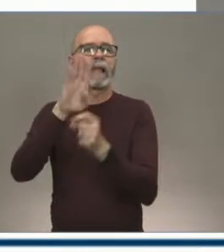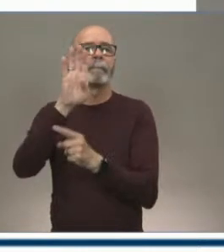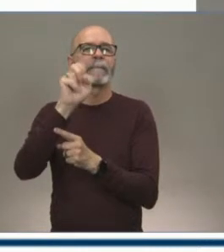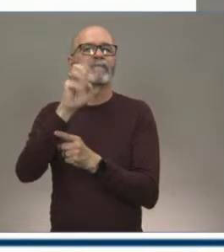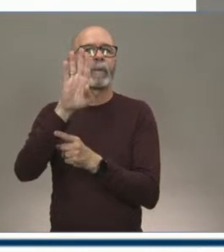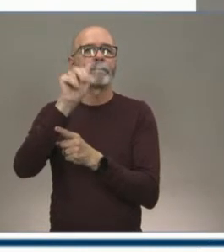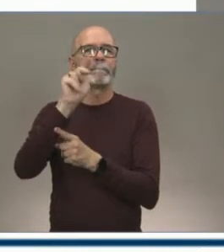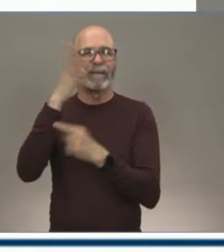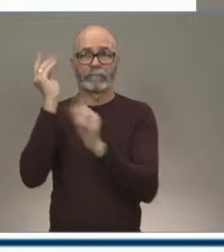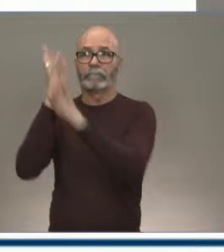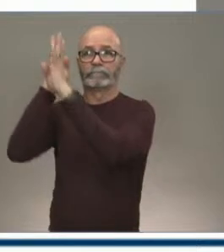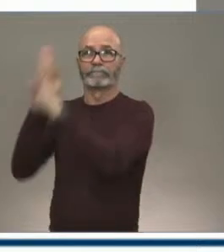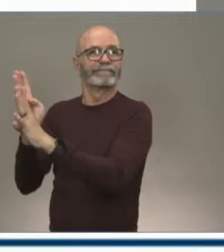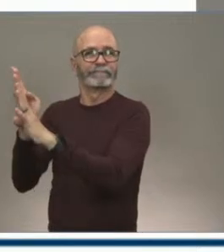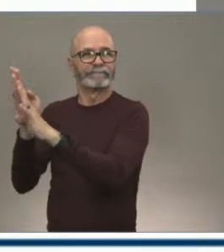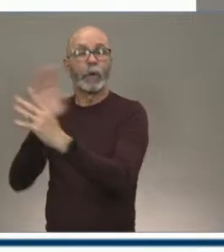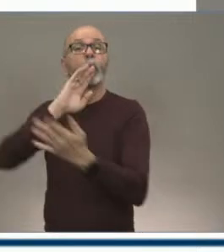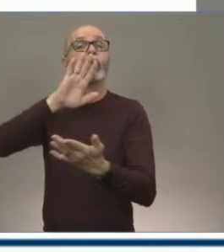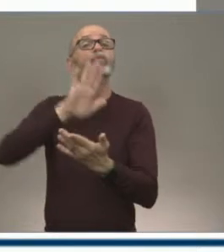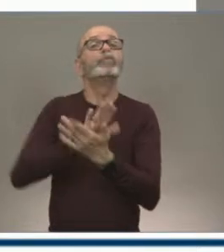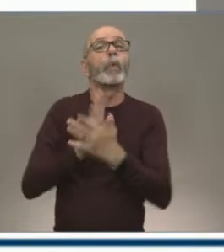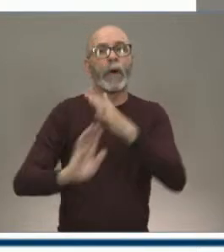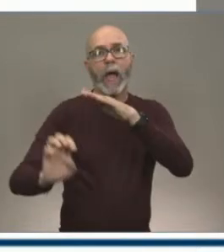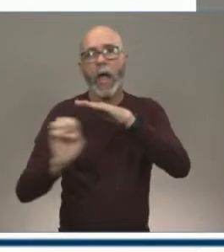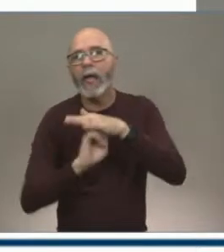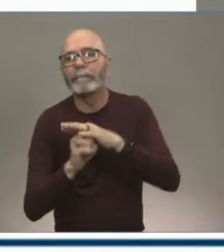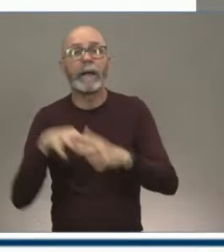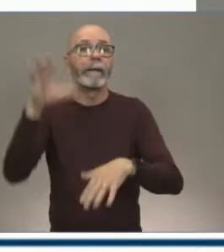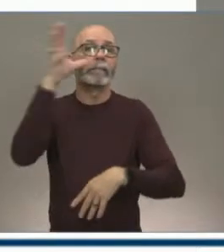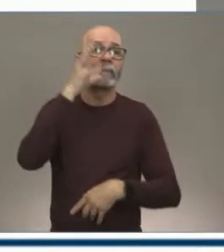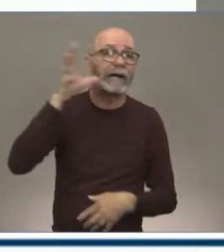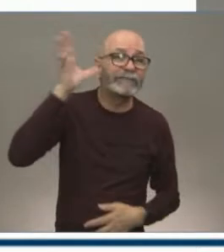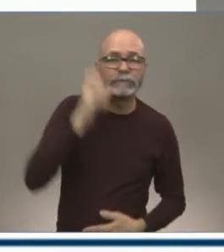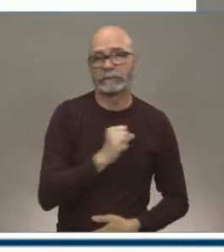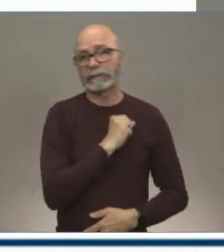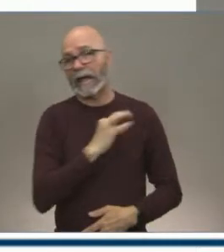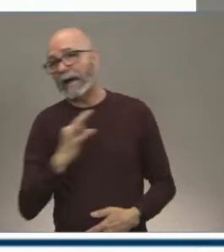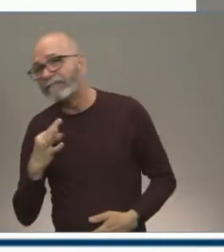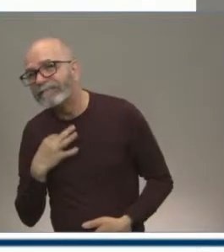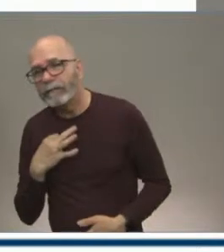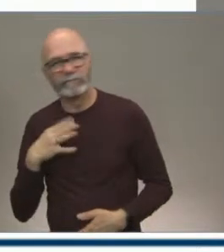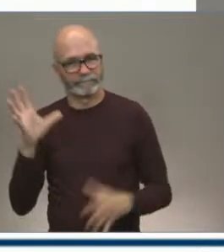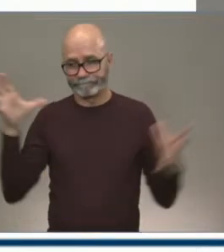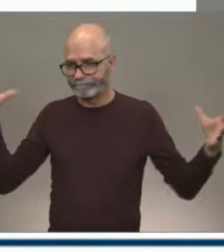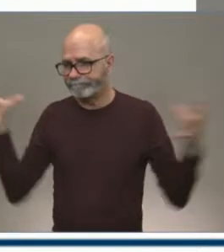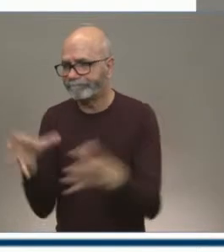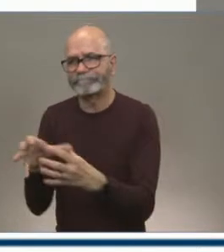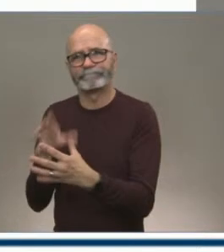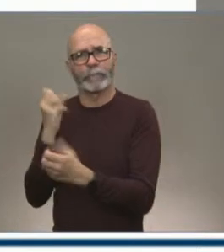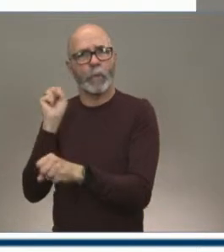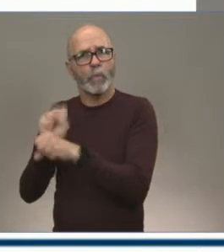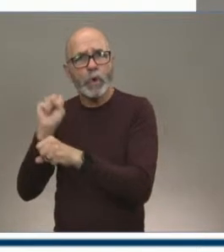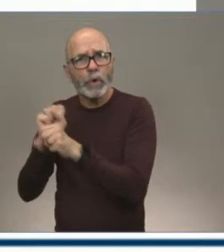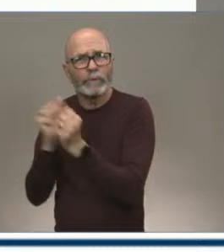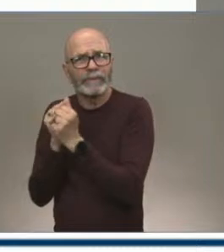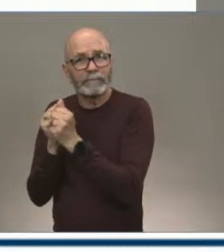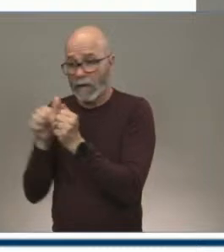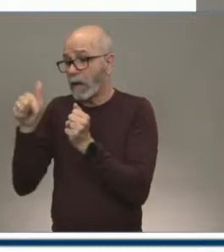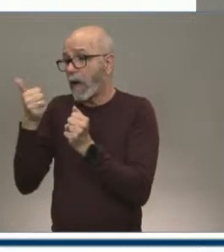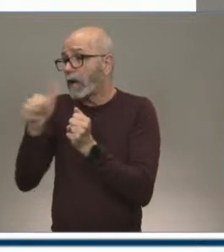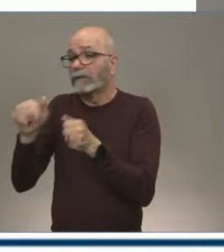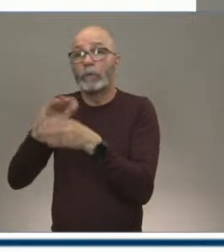Beaverbank Monarch Drive Elementary School. And this weekend, we'll be conducting community-based testing. And anyone who lives